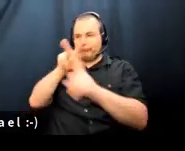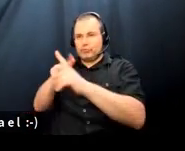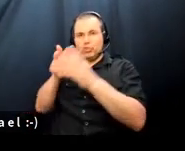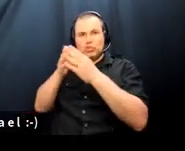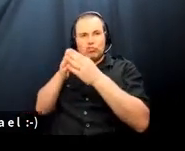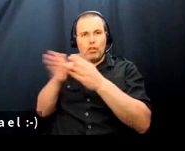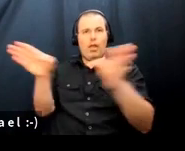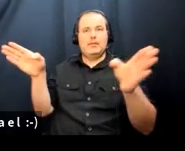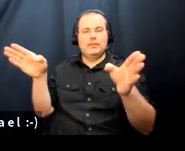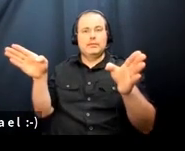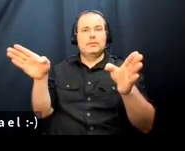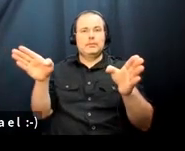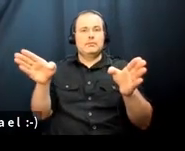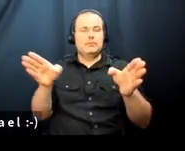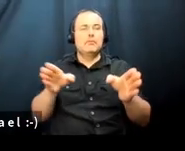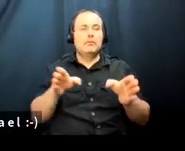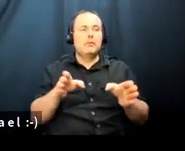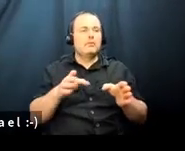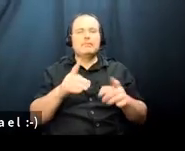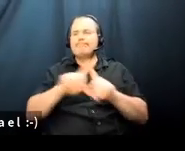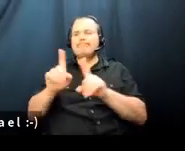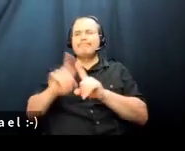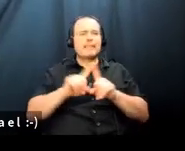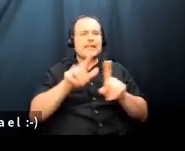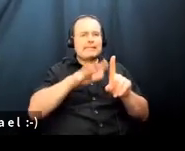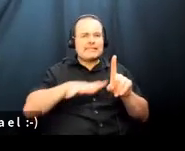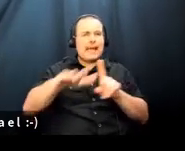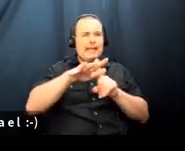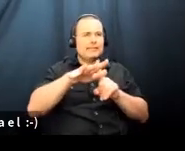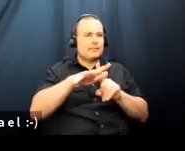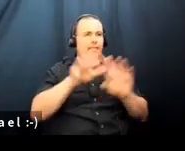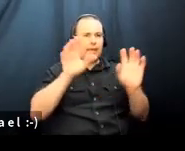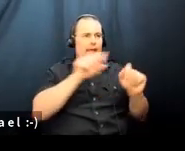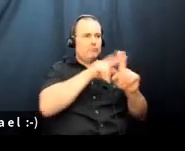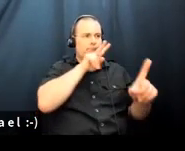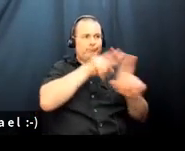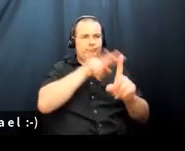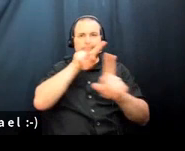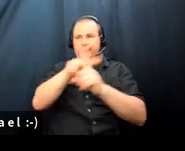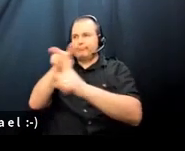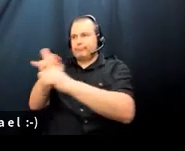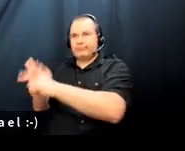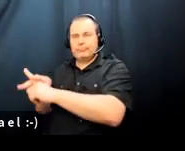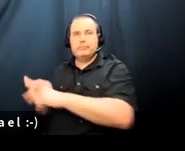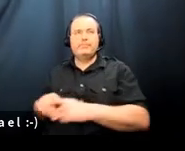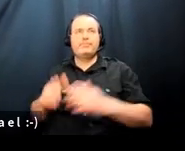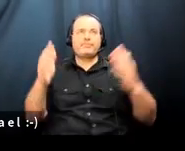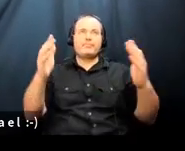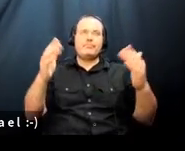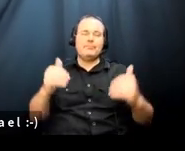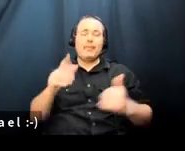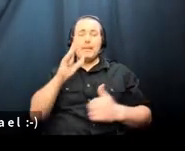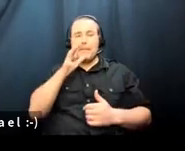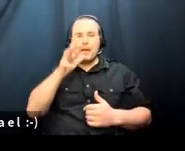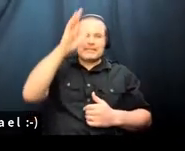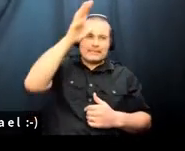they're capable across settings. Okay, next slide. This one's hard for moms and